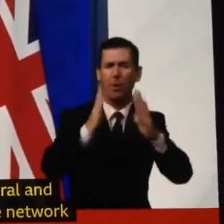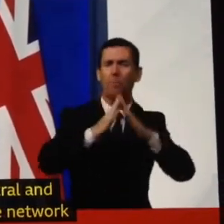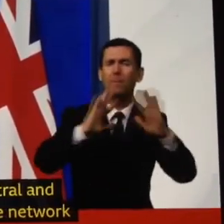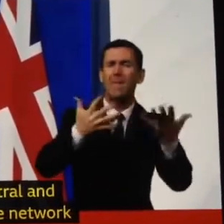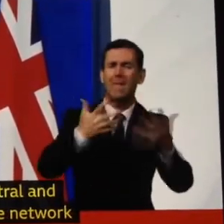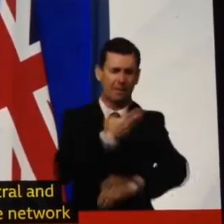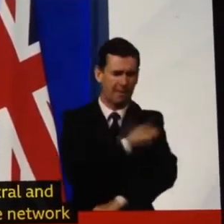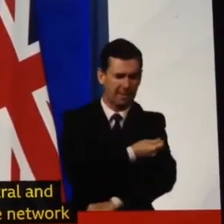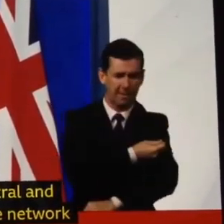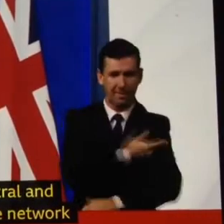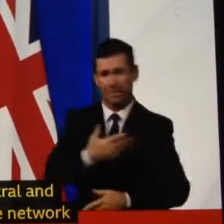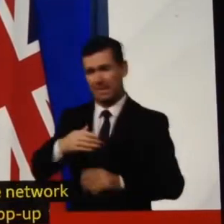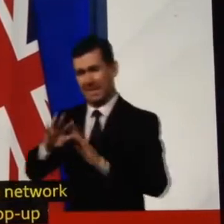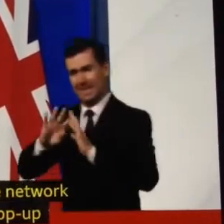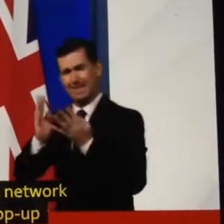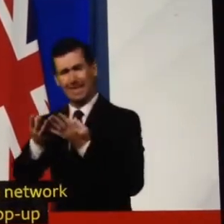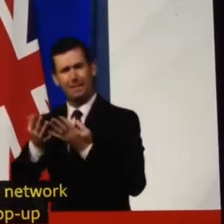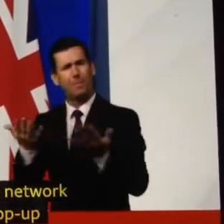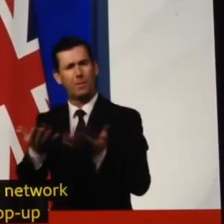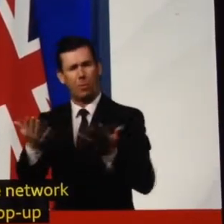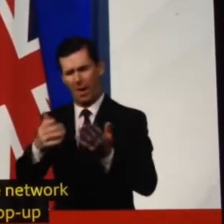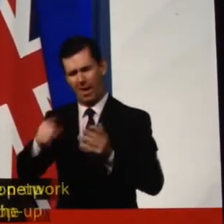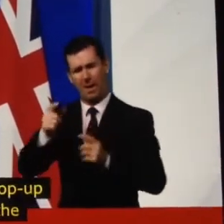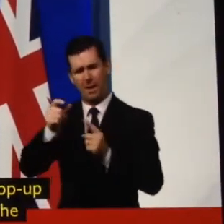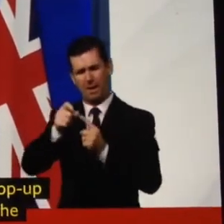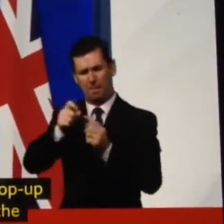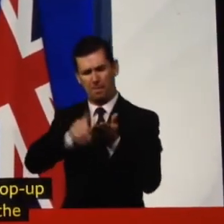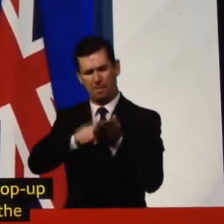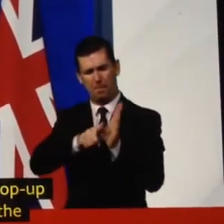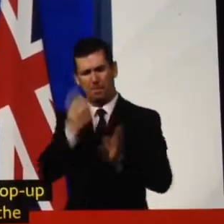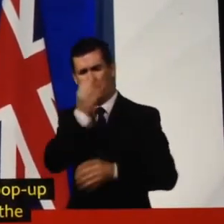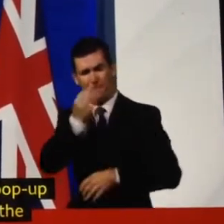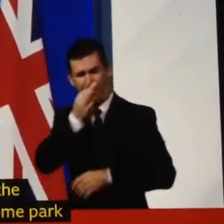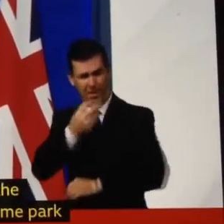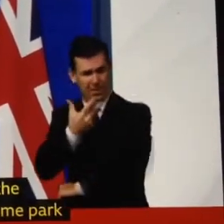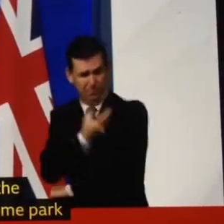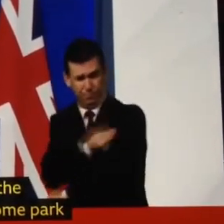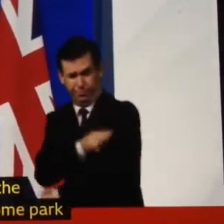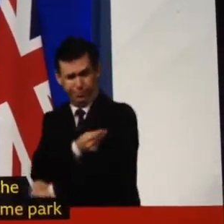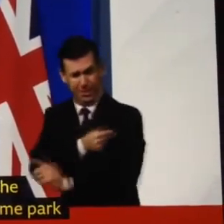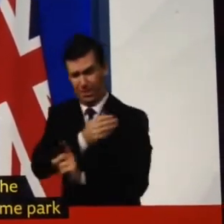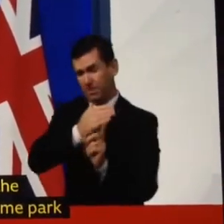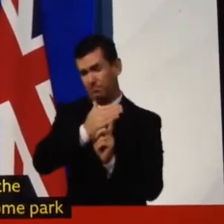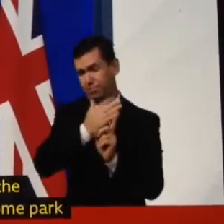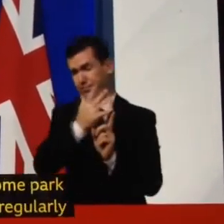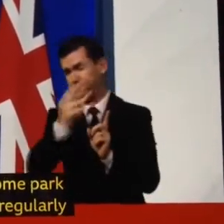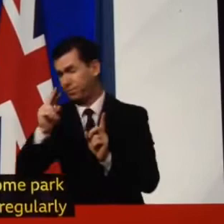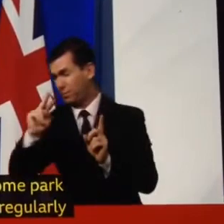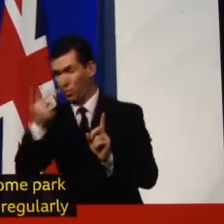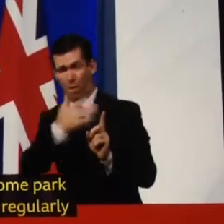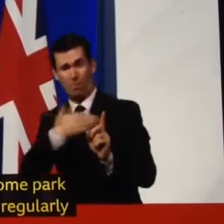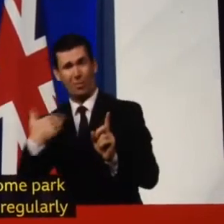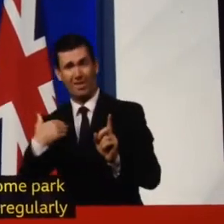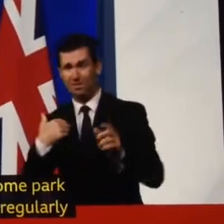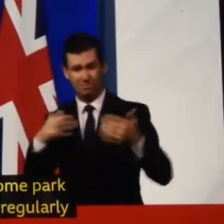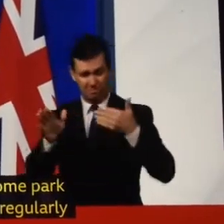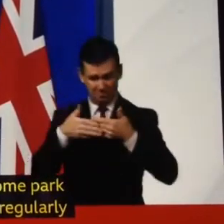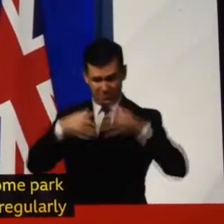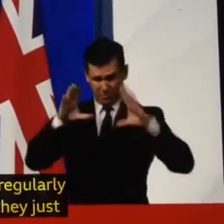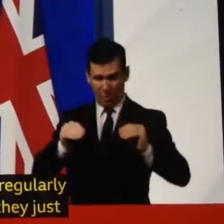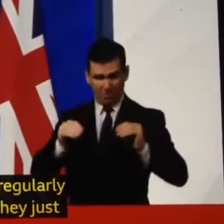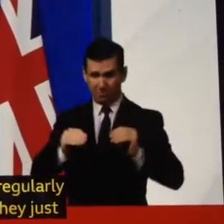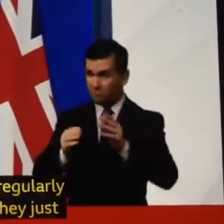in Plymouth, who've been regularly jabbing until 2 a.m. because they just carry on for as long